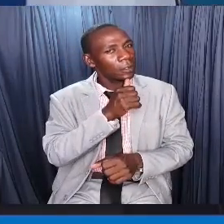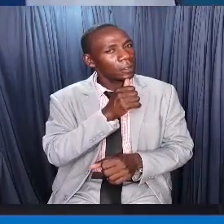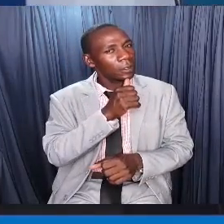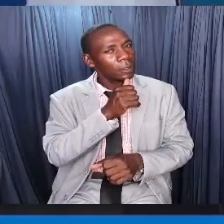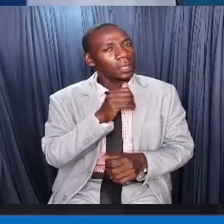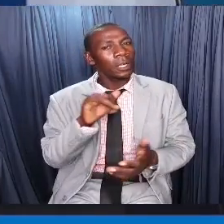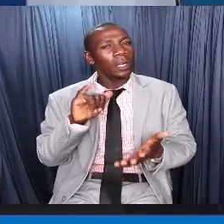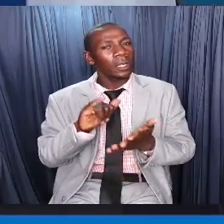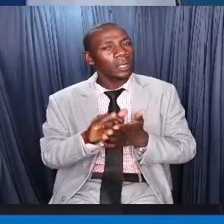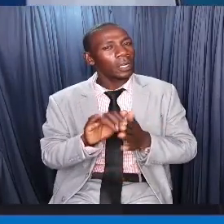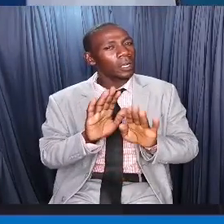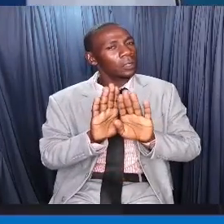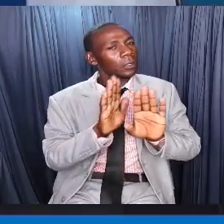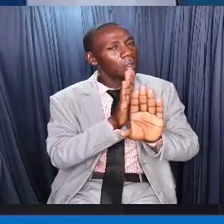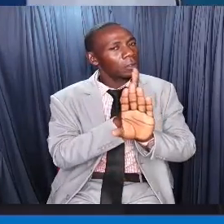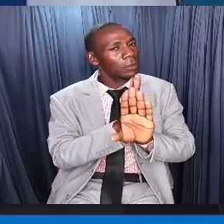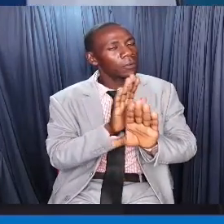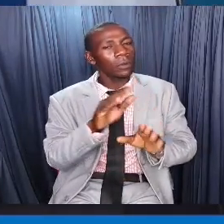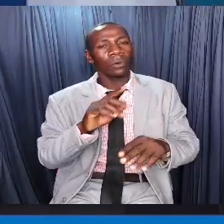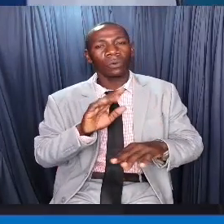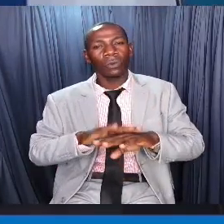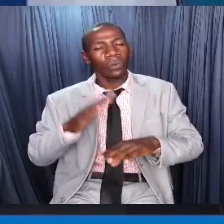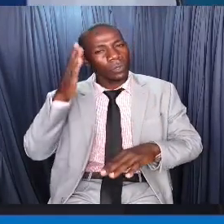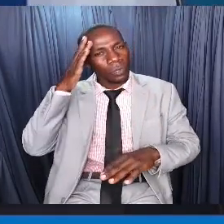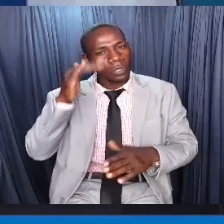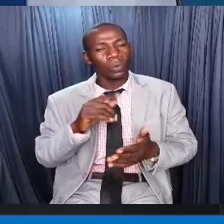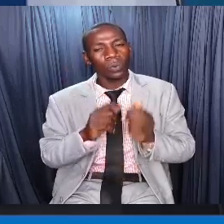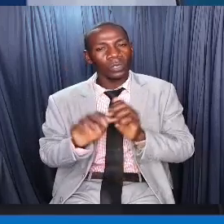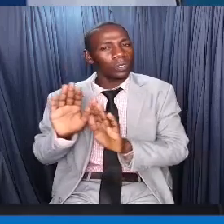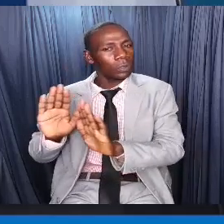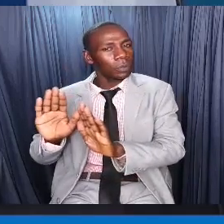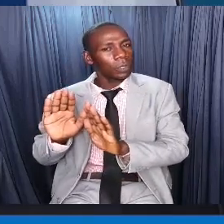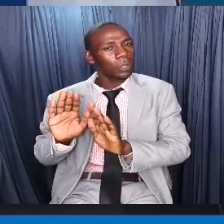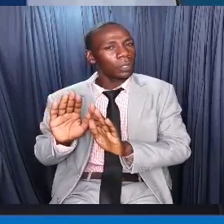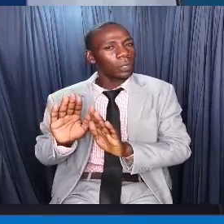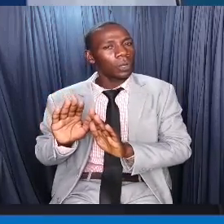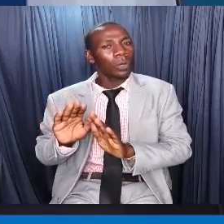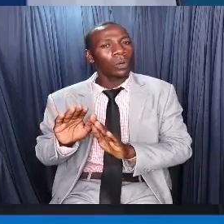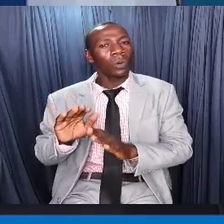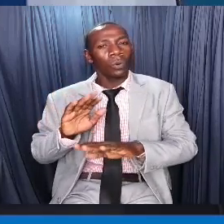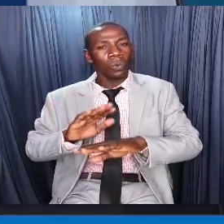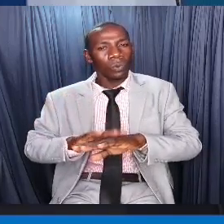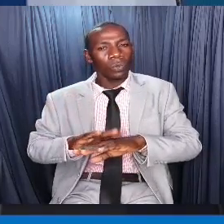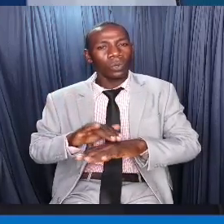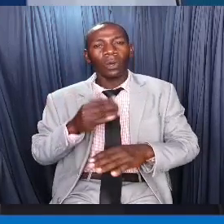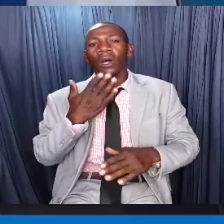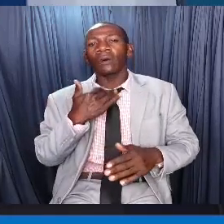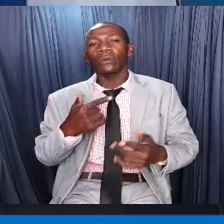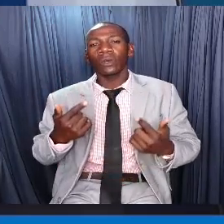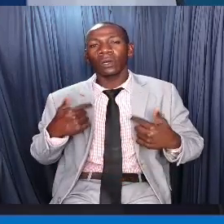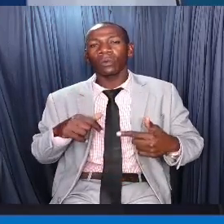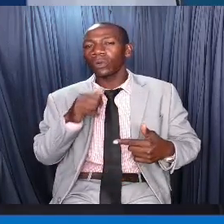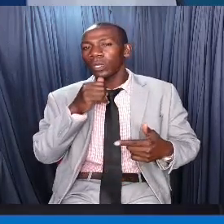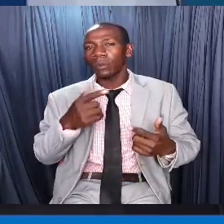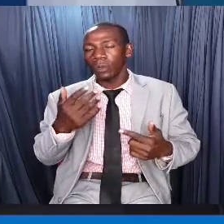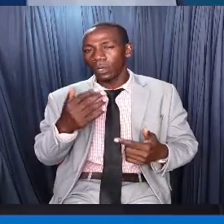Kile kizuizi cha mema yako ulikijua? The hindrance to your good, do you know it? Kinachozuia? What is hindering? Yale yatakayo huyapati. All that you desire doesn't come. What is